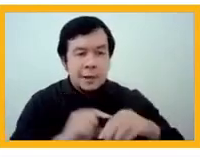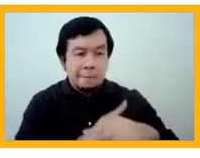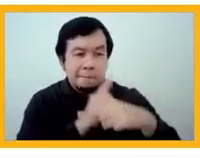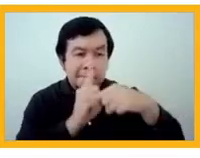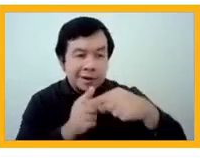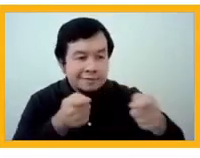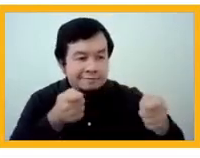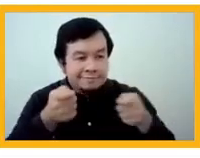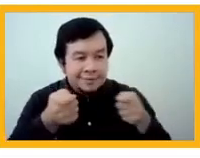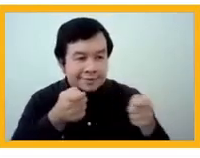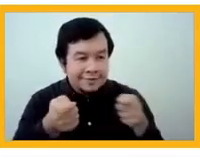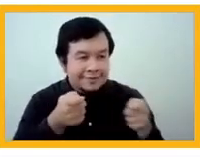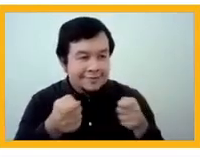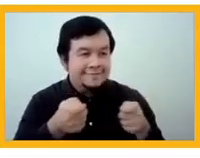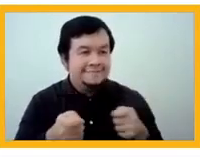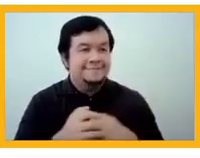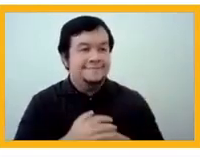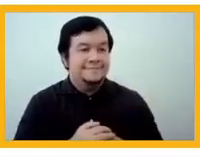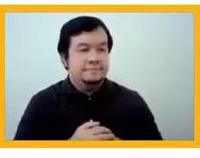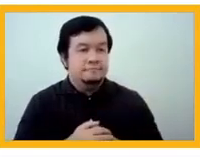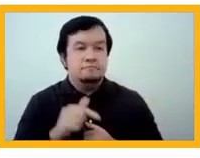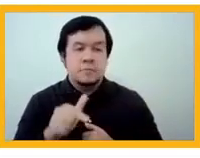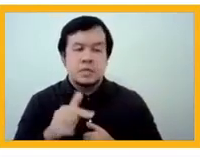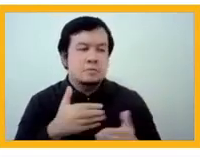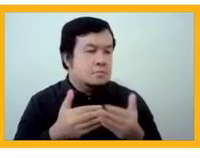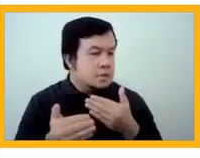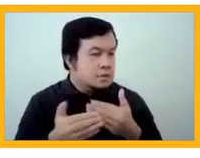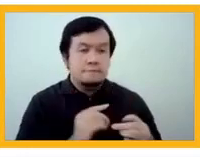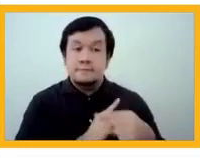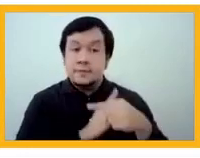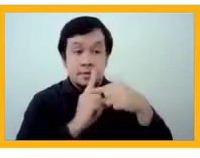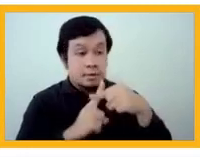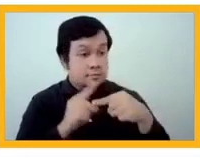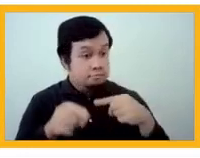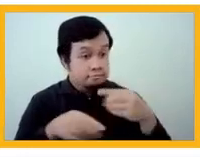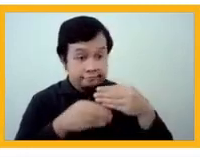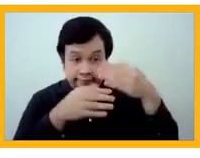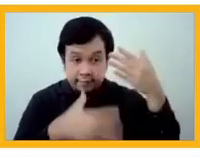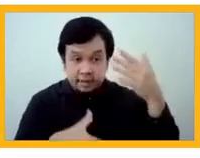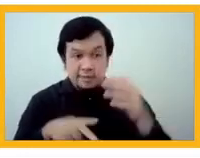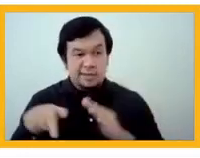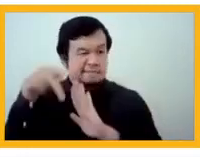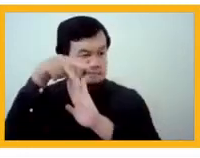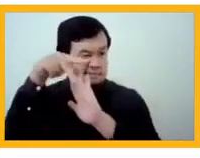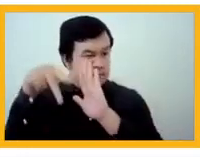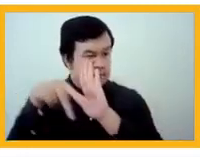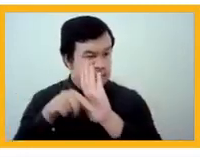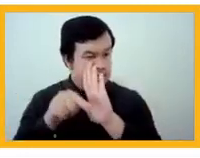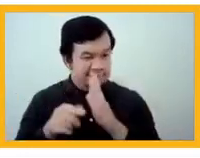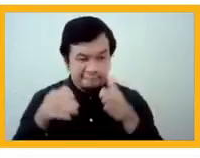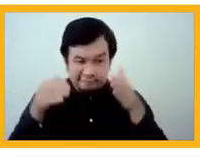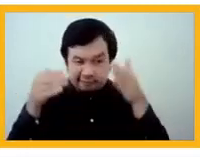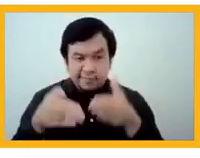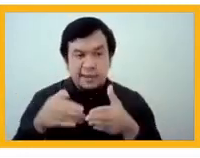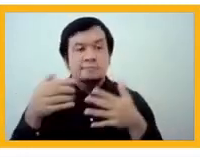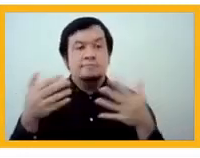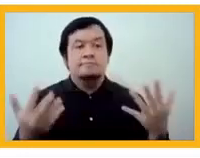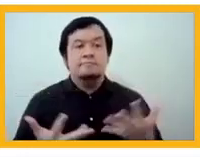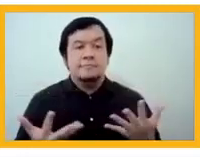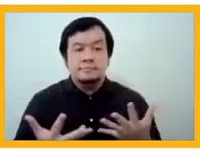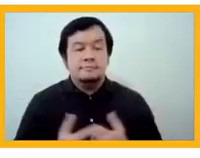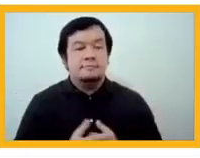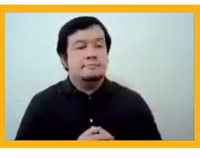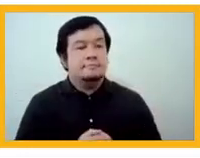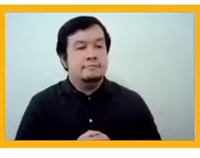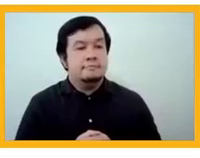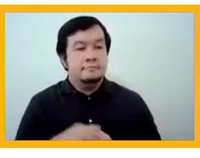this, policy for the most part still focuses on input. So if you go look at the EdTech policy in most countries, the main focus will be